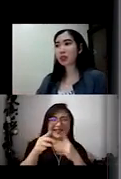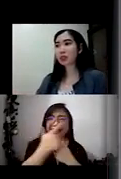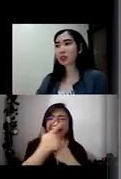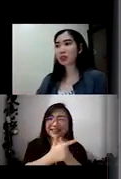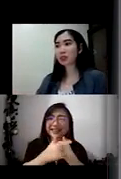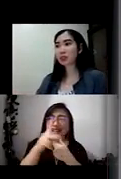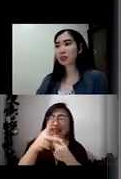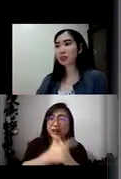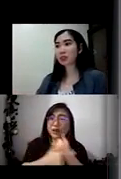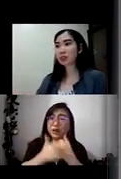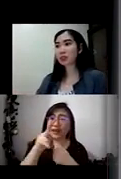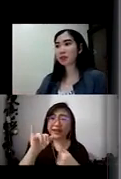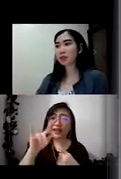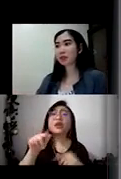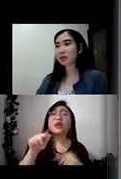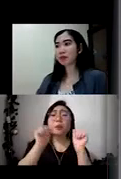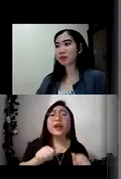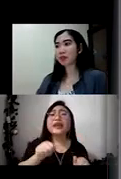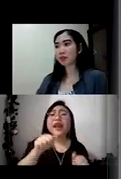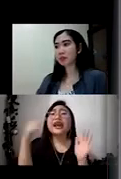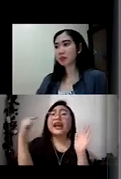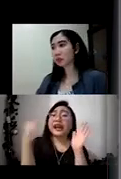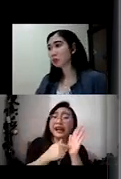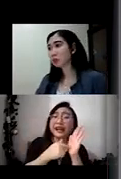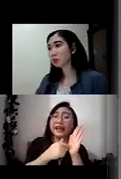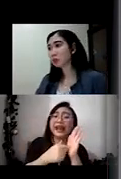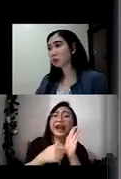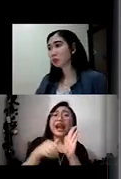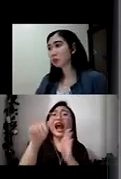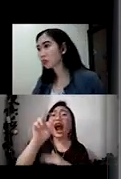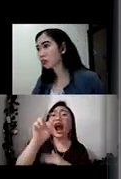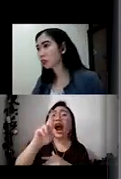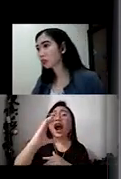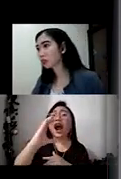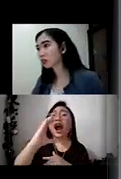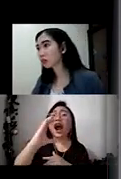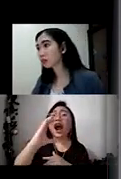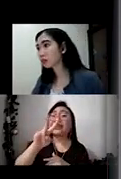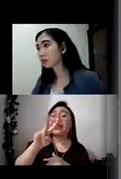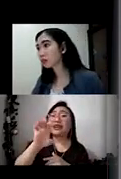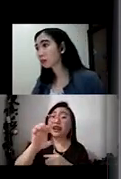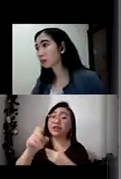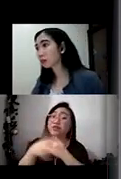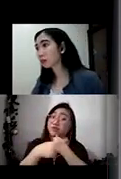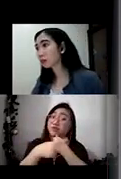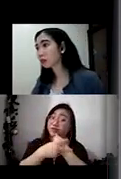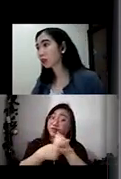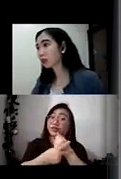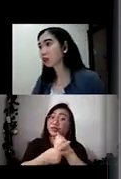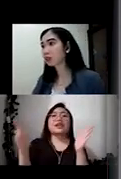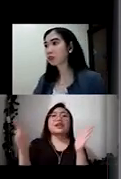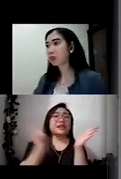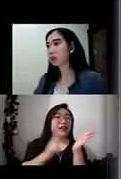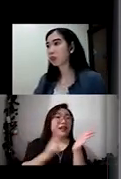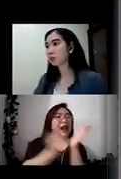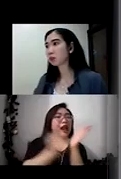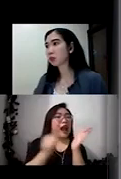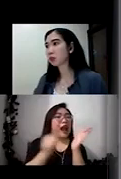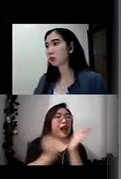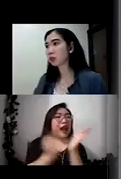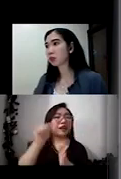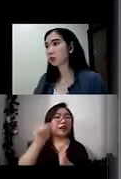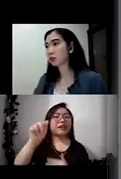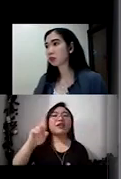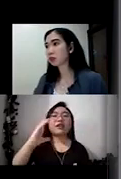one. Where is it? Yan. Oh,